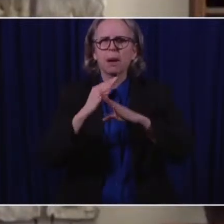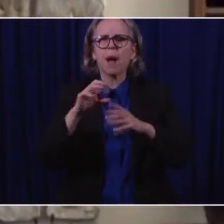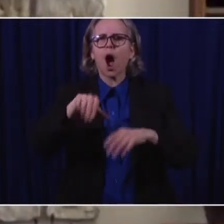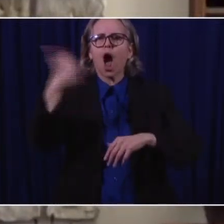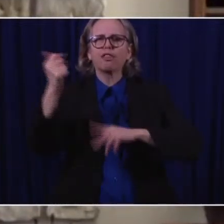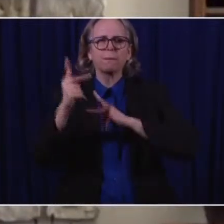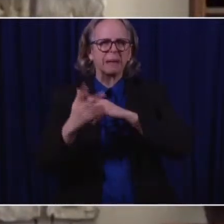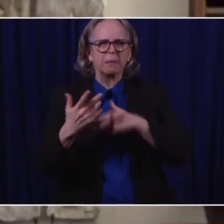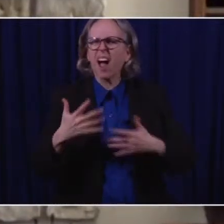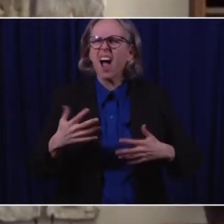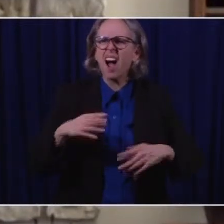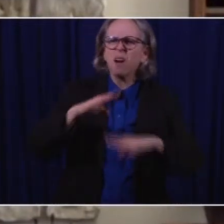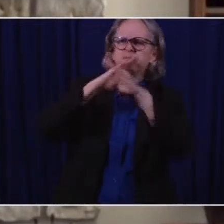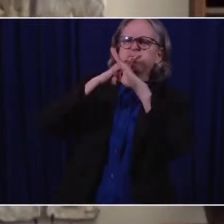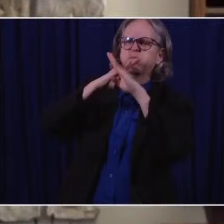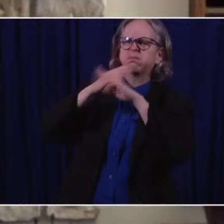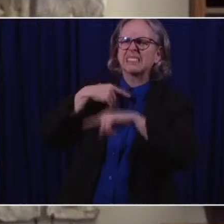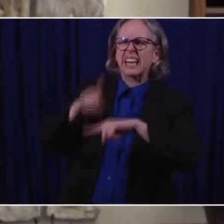do.